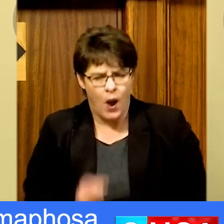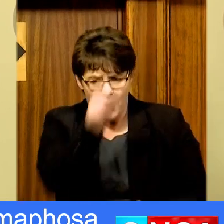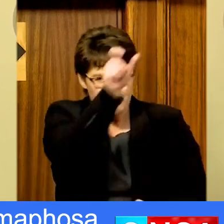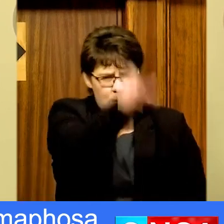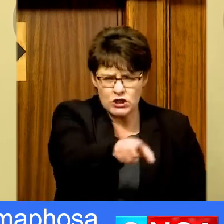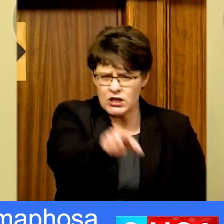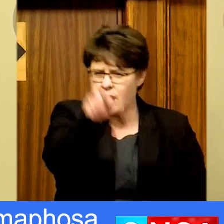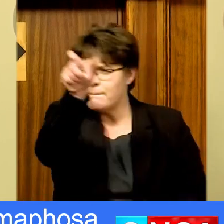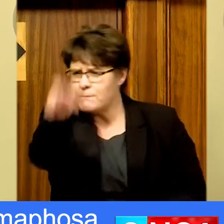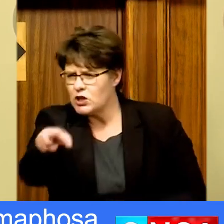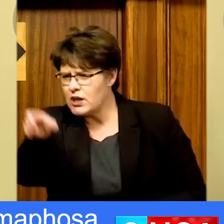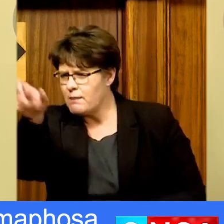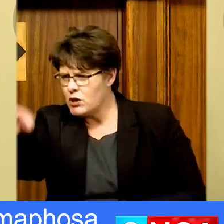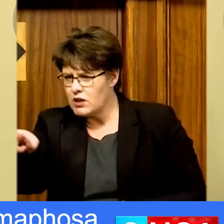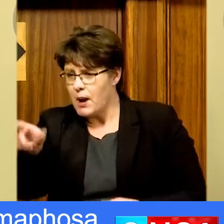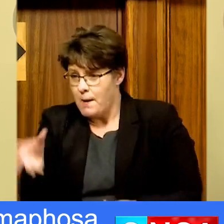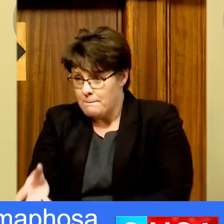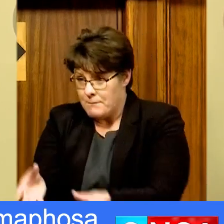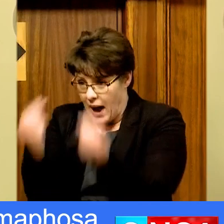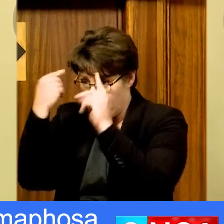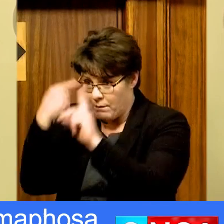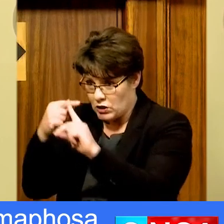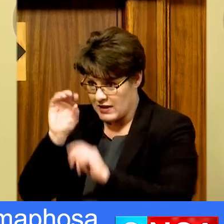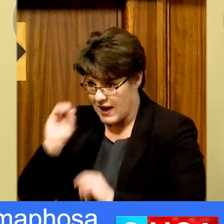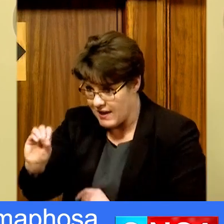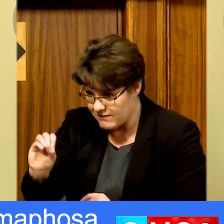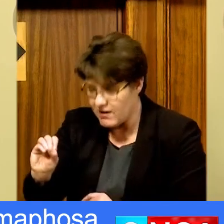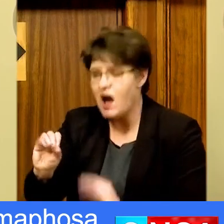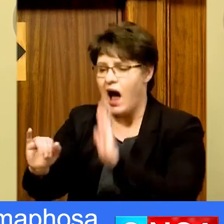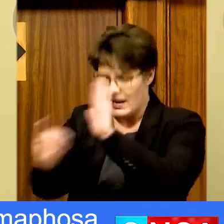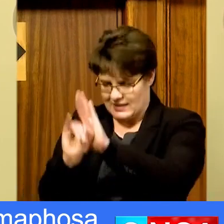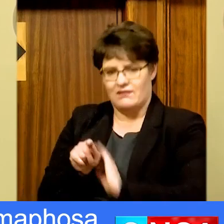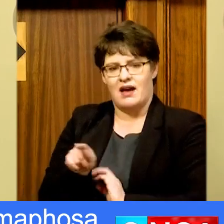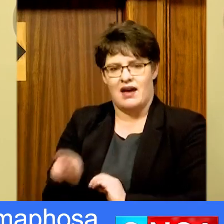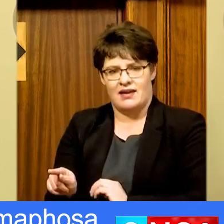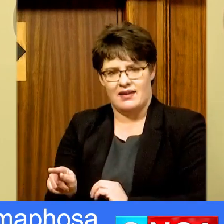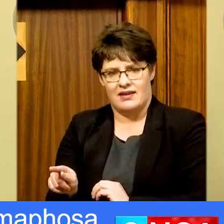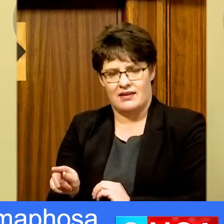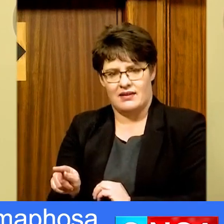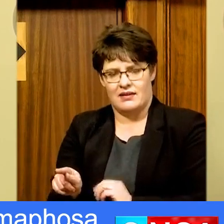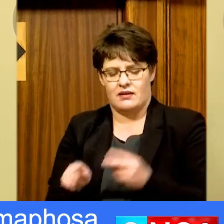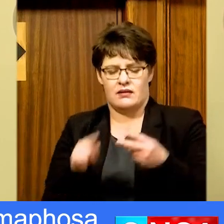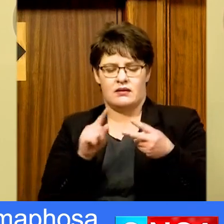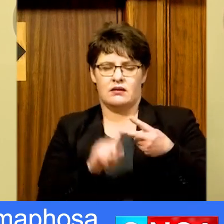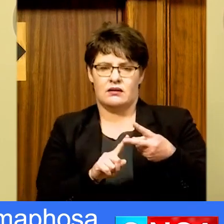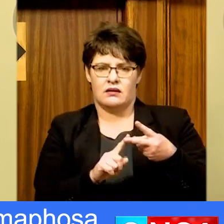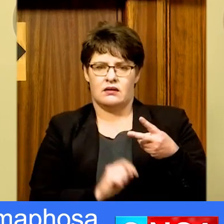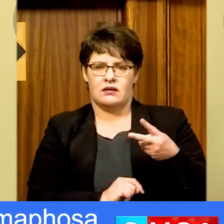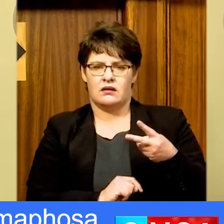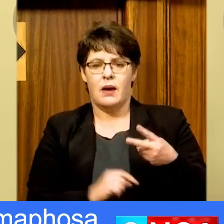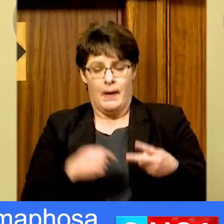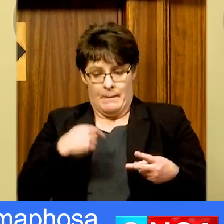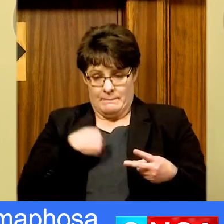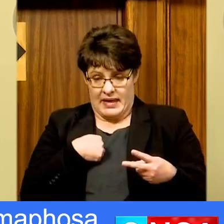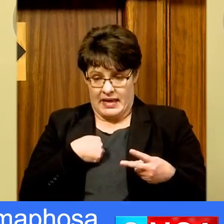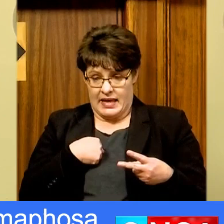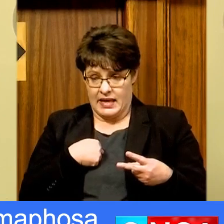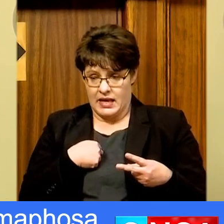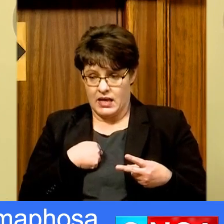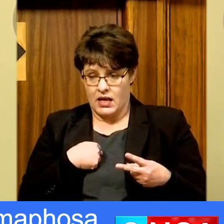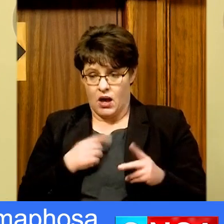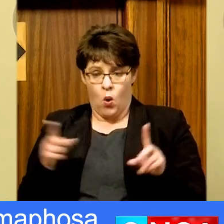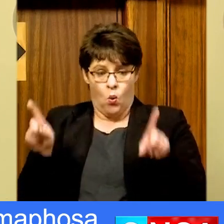people who are infected, to identify those people they have been in close contact